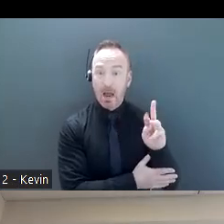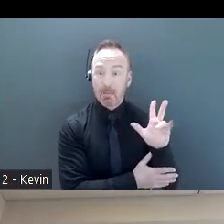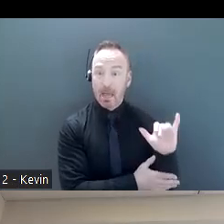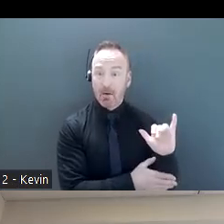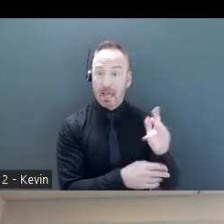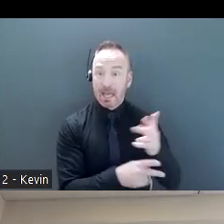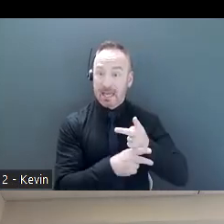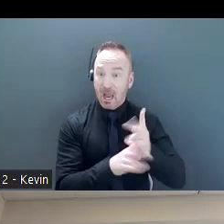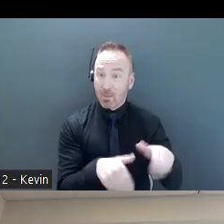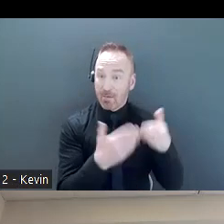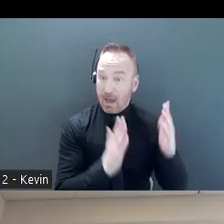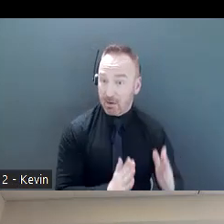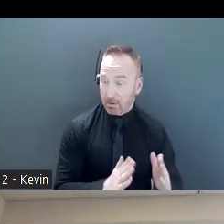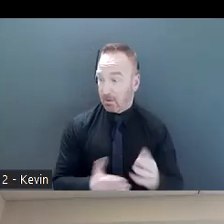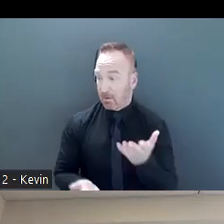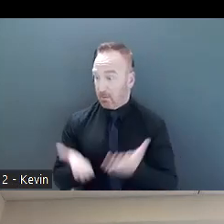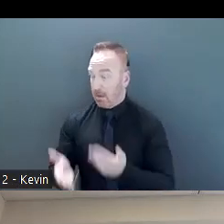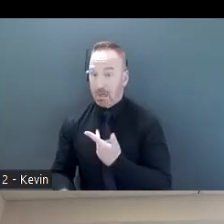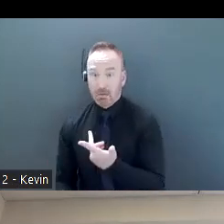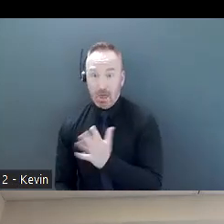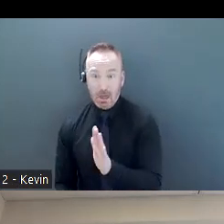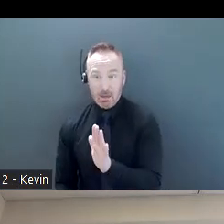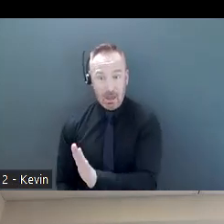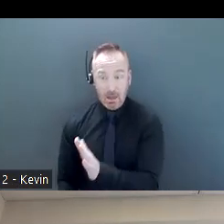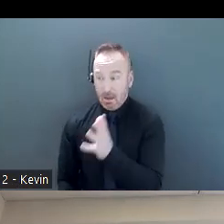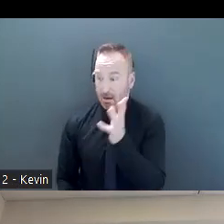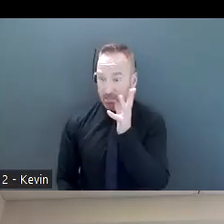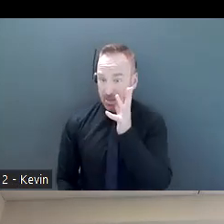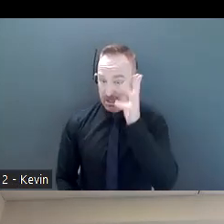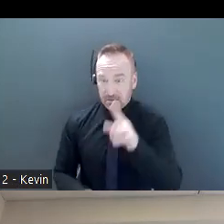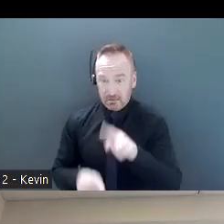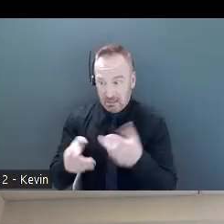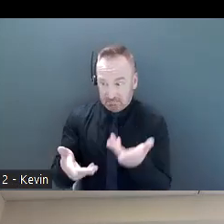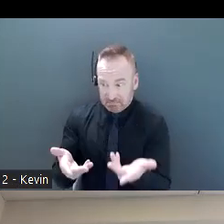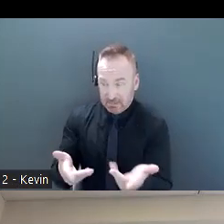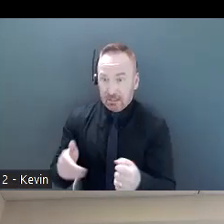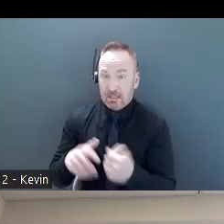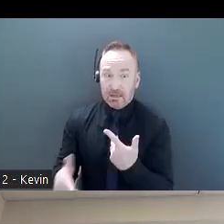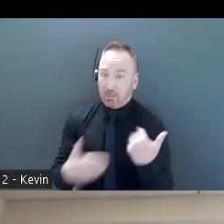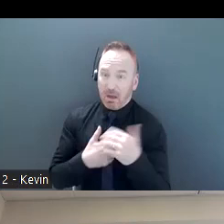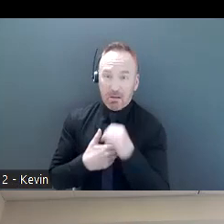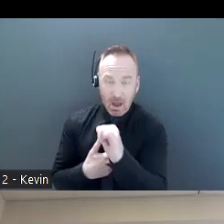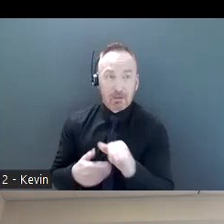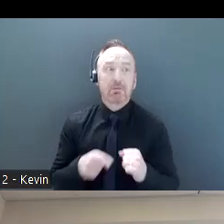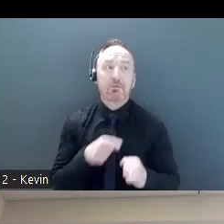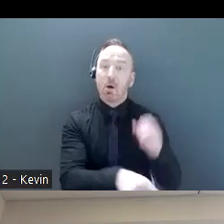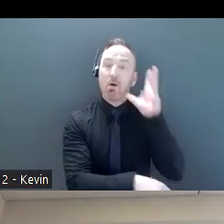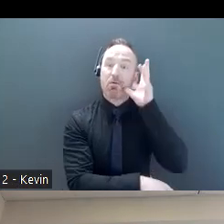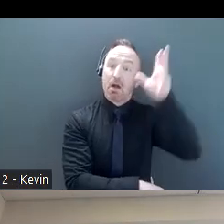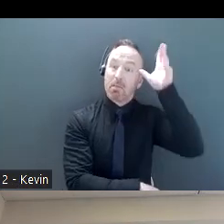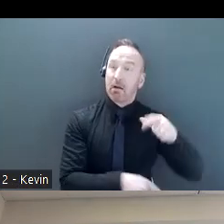and the grandparents is taking care of the child or children, and they could be going to court and asking for an order that the children be living with